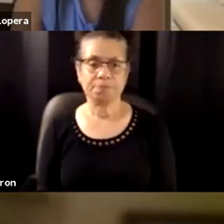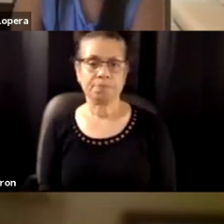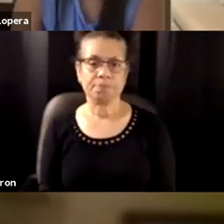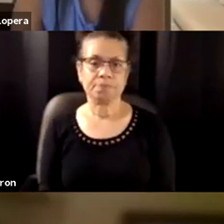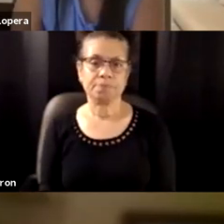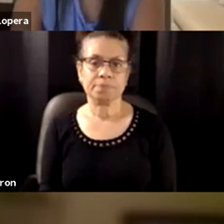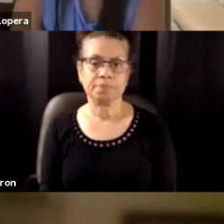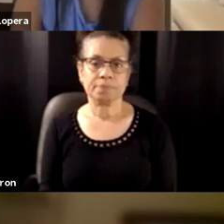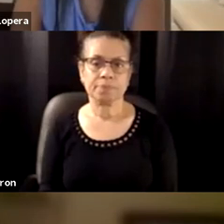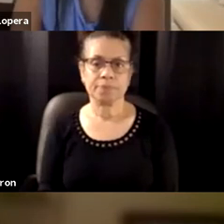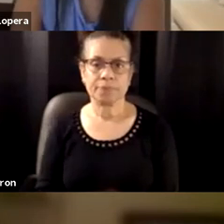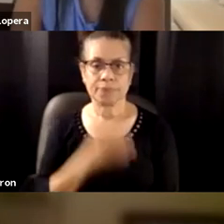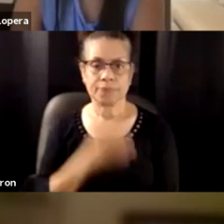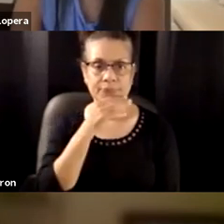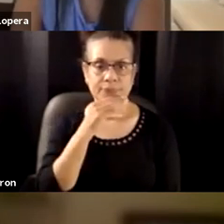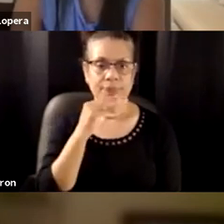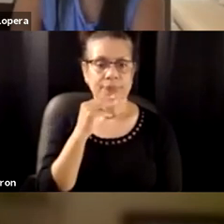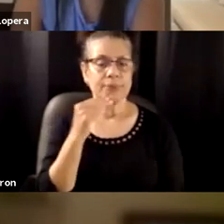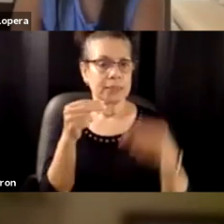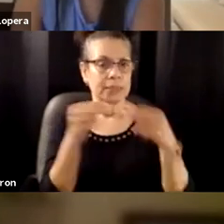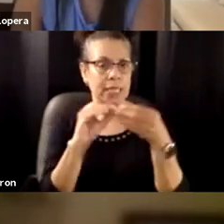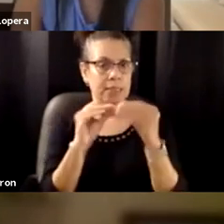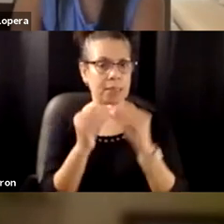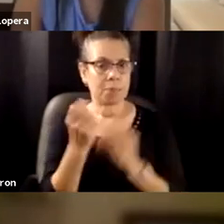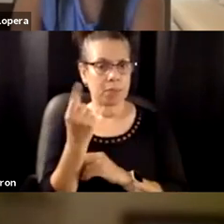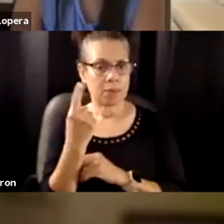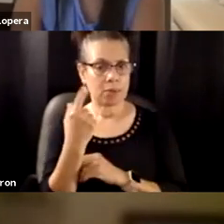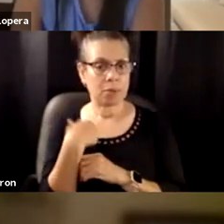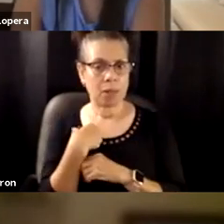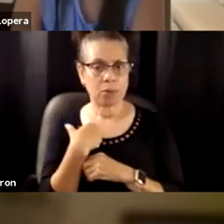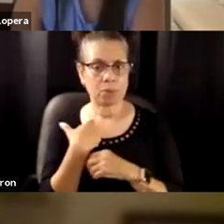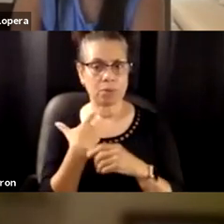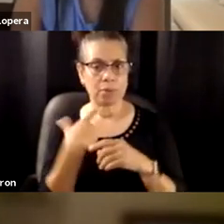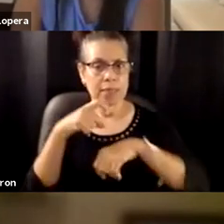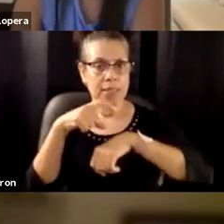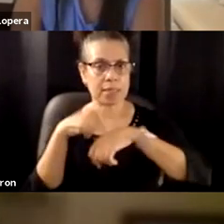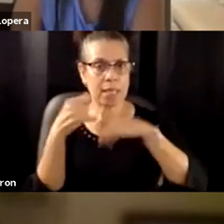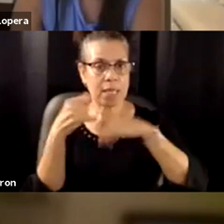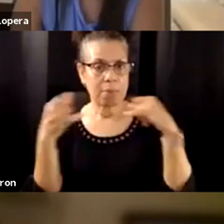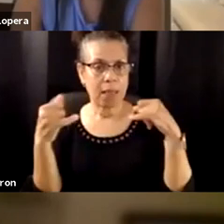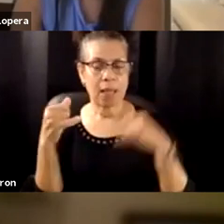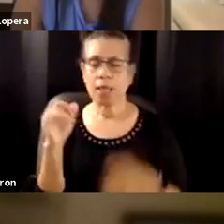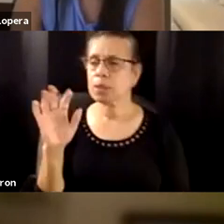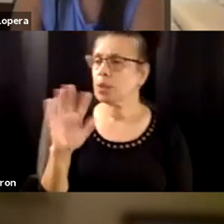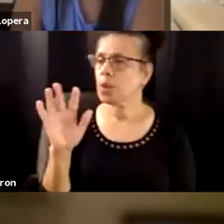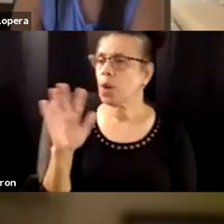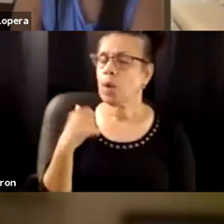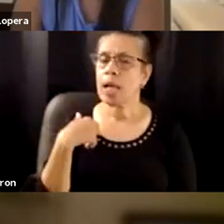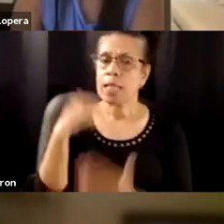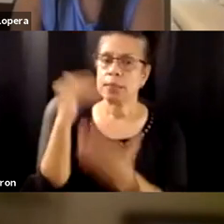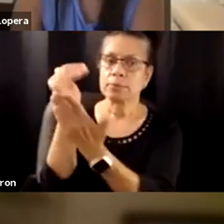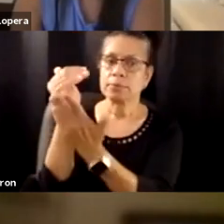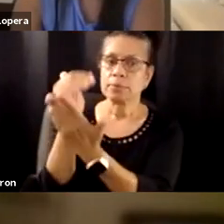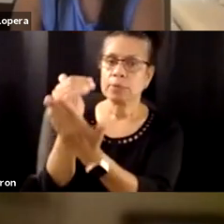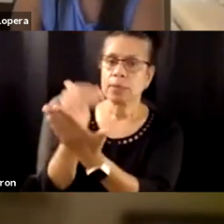and slide 11 that you're referring to is the one on the engagement timeline moving forward no it's got a list of all of the